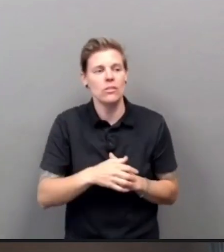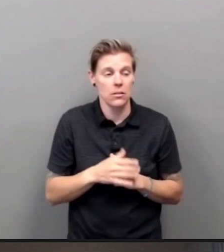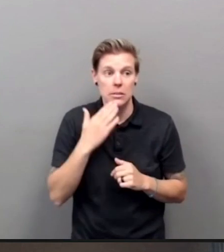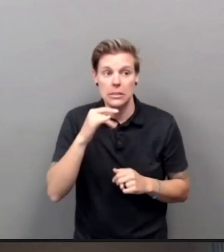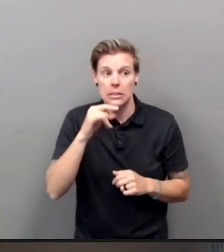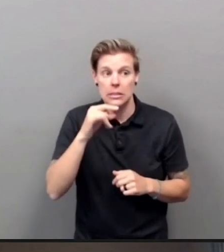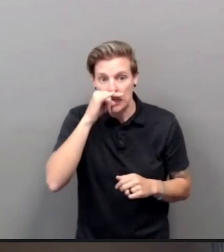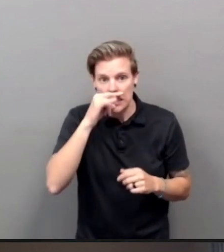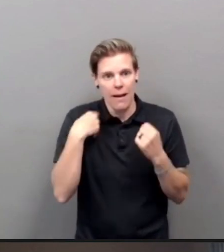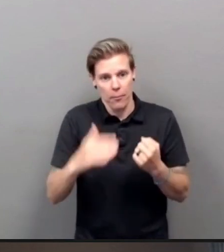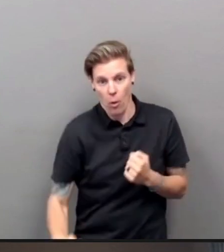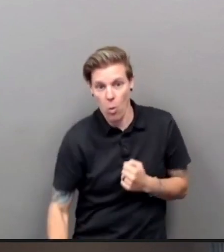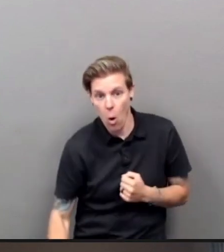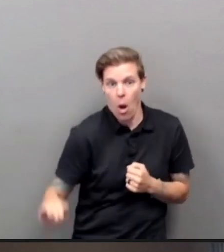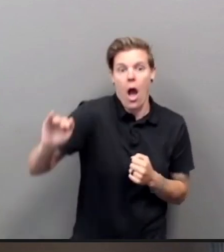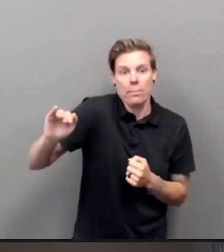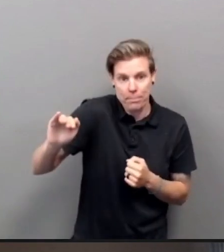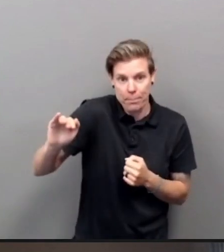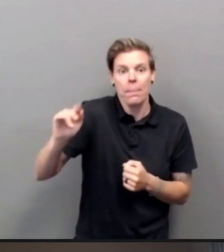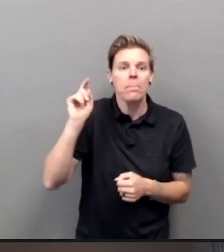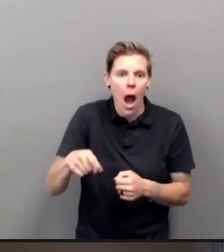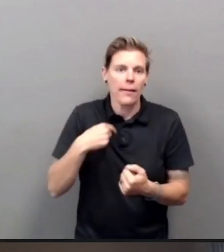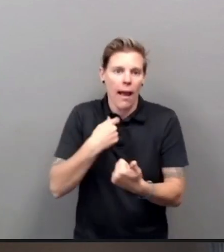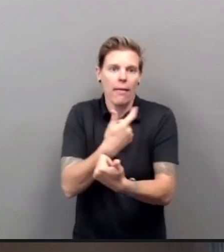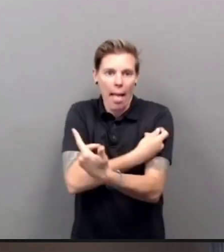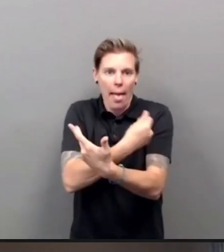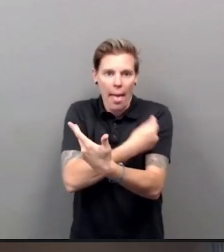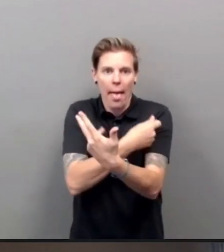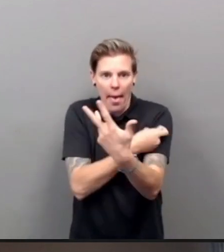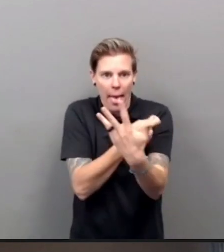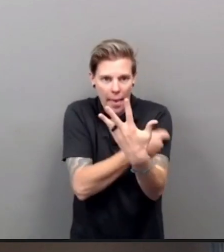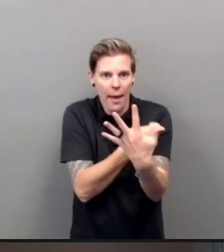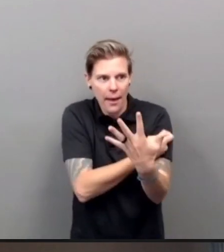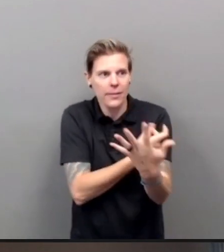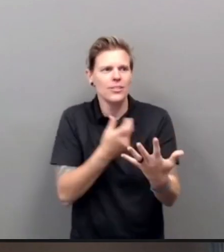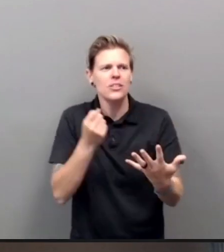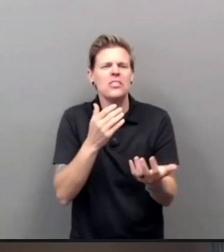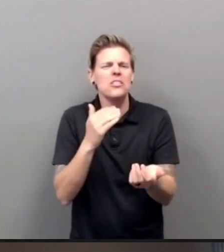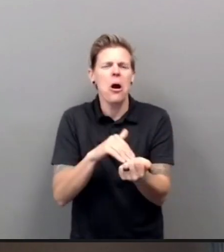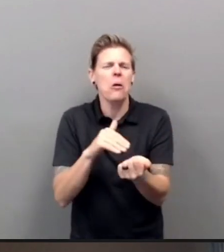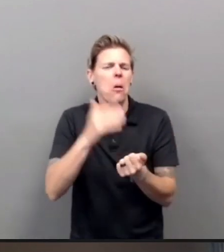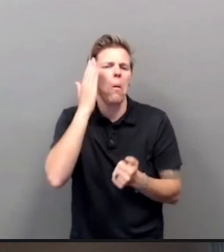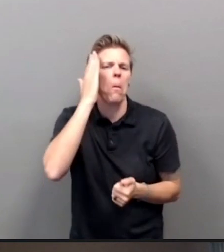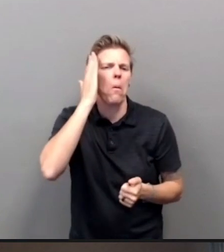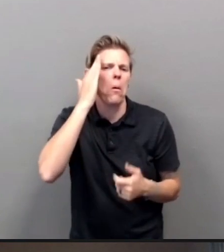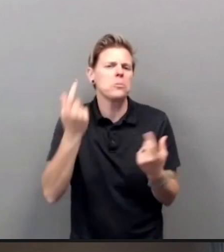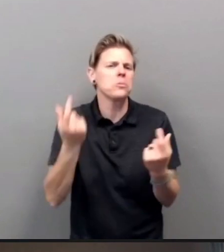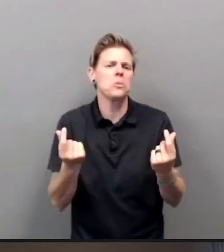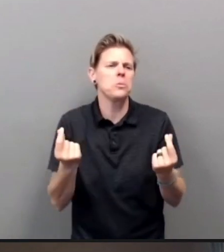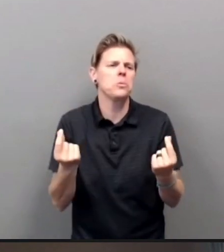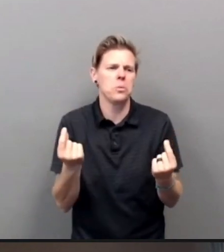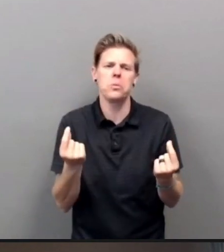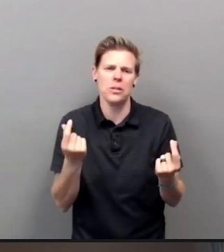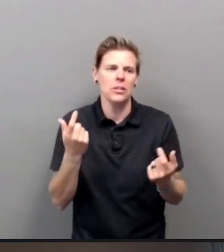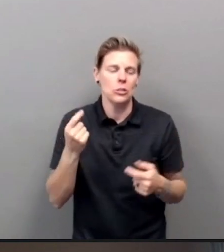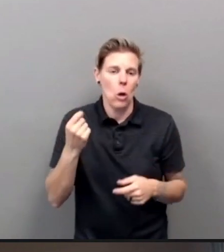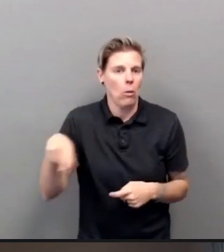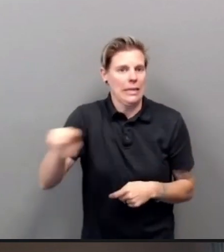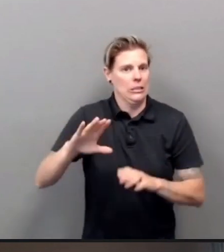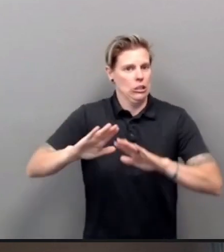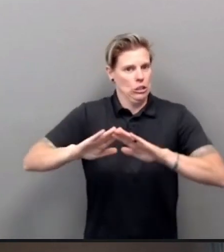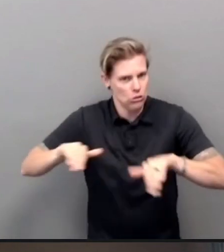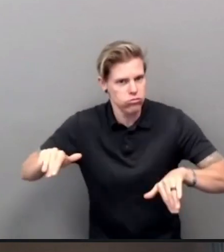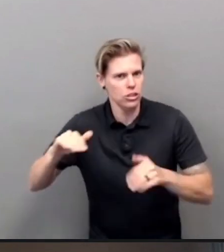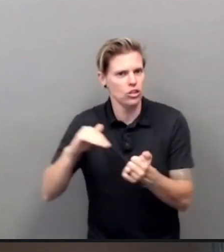to prevent them from getting communicable diseases. So we think our pediatricians and our family practice doctors who do this exact same thing